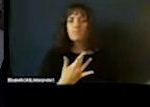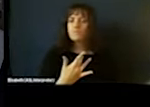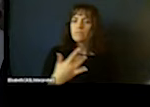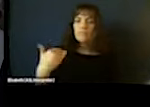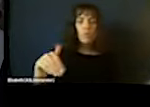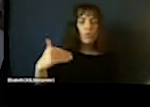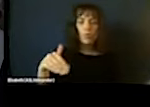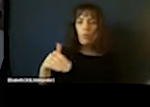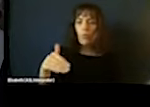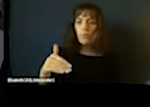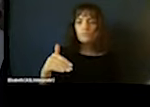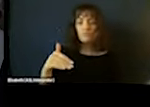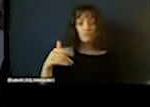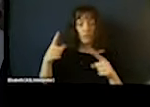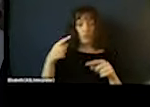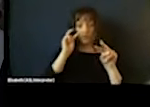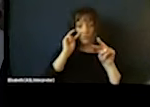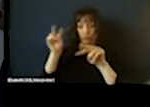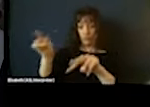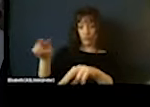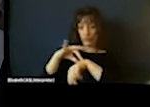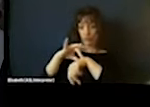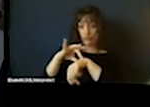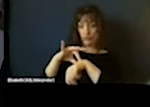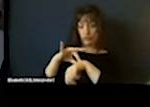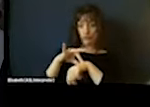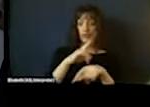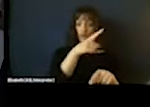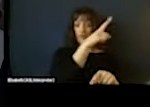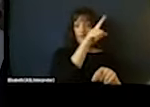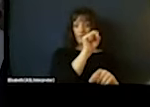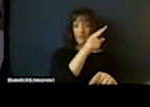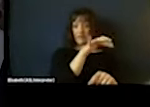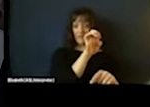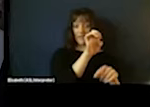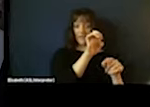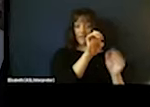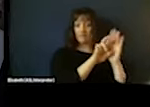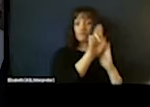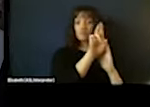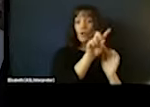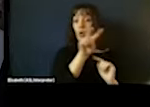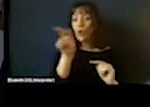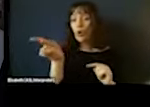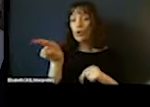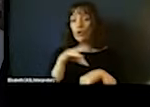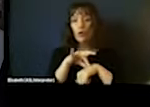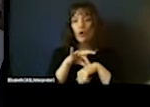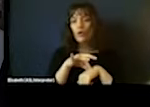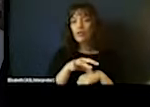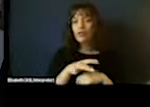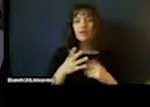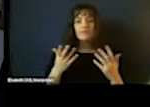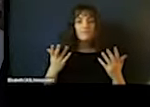as you look down to the earth, from the space, you cannot say